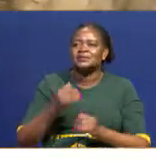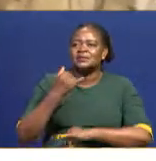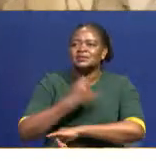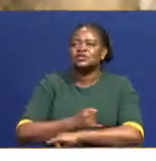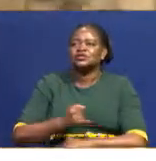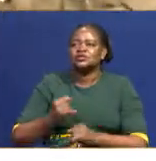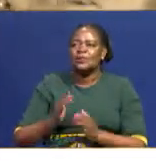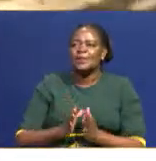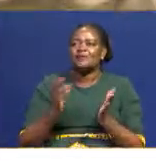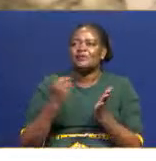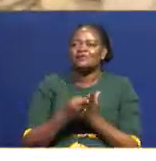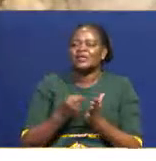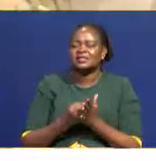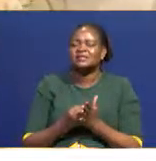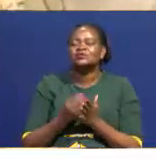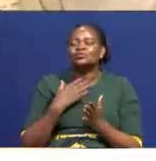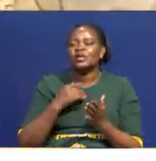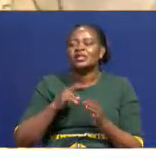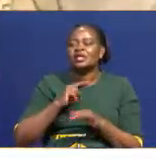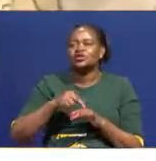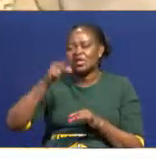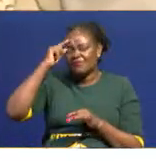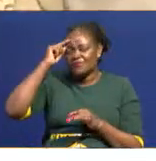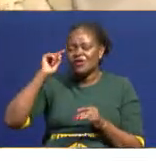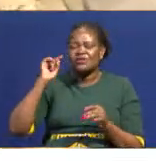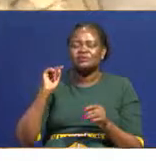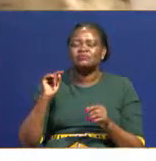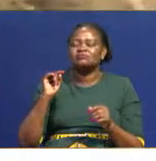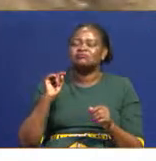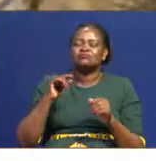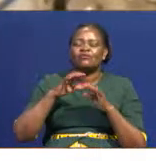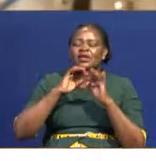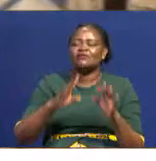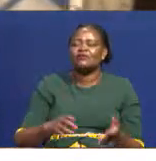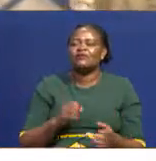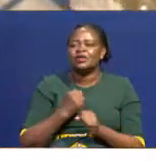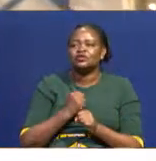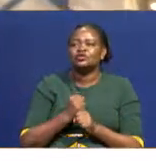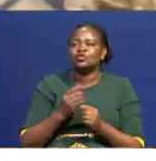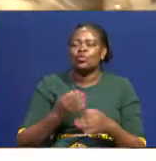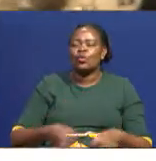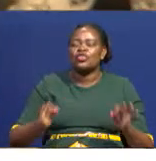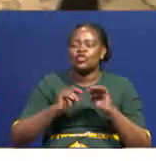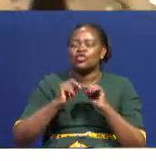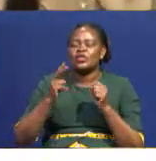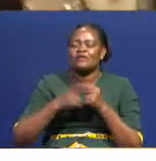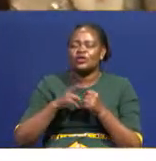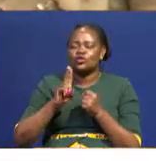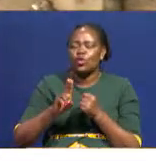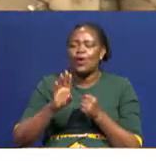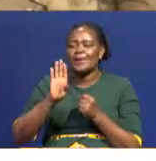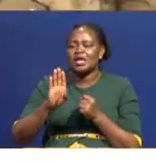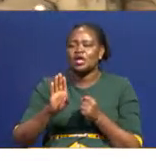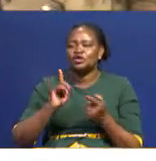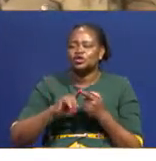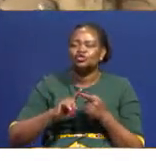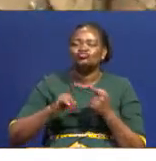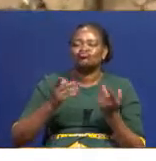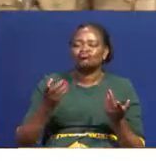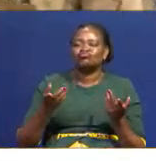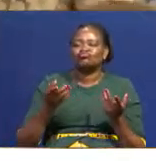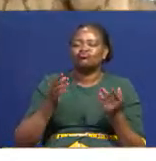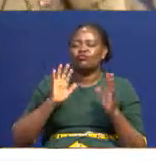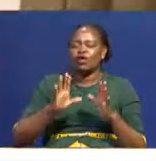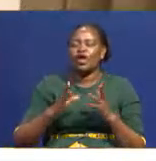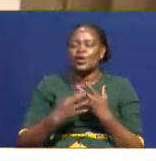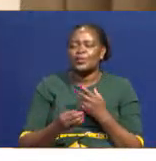of Public Finance wants the national government to fully devolve functions worth 272 billion shillings to avoid duplication